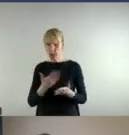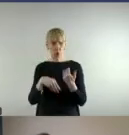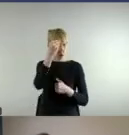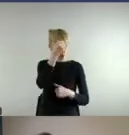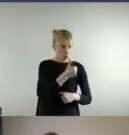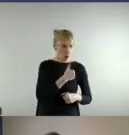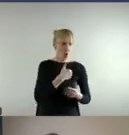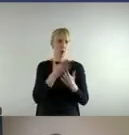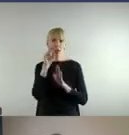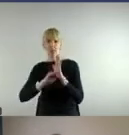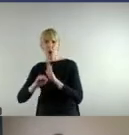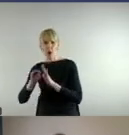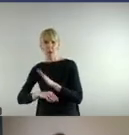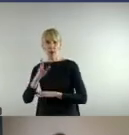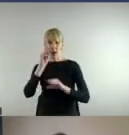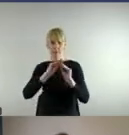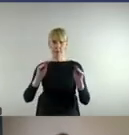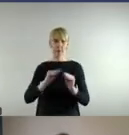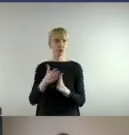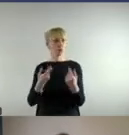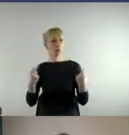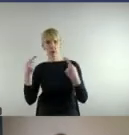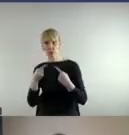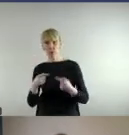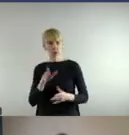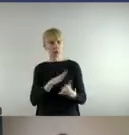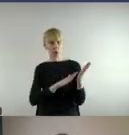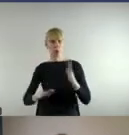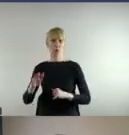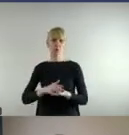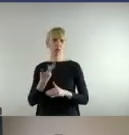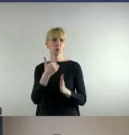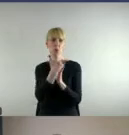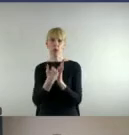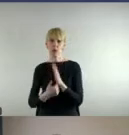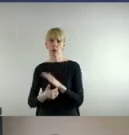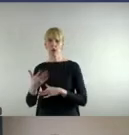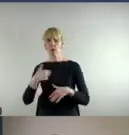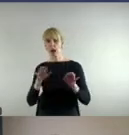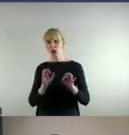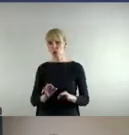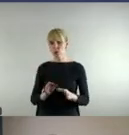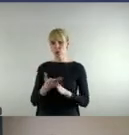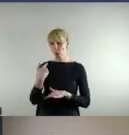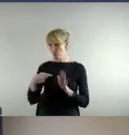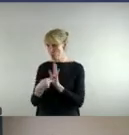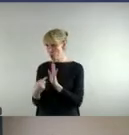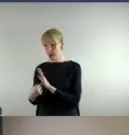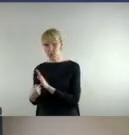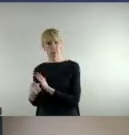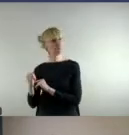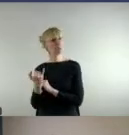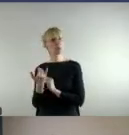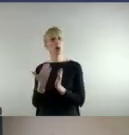Also regularly updates that shows that we're working on the preparedness team, that we show activity, and activity